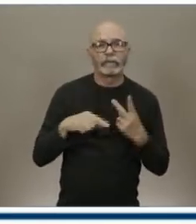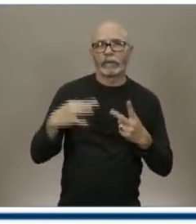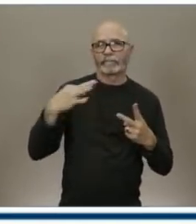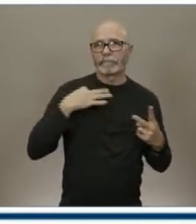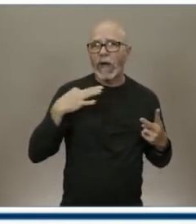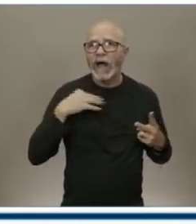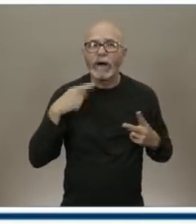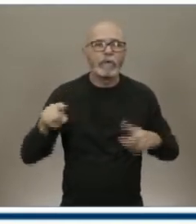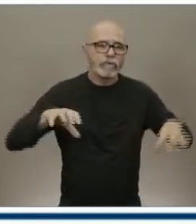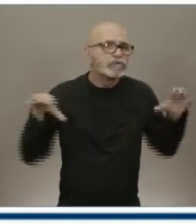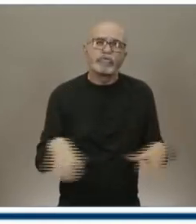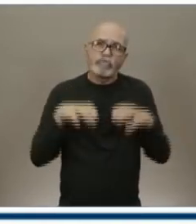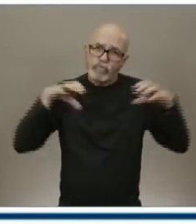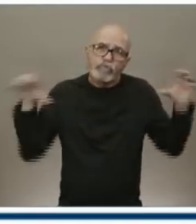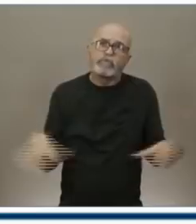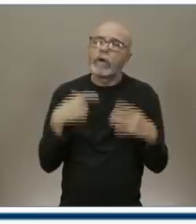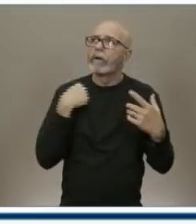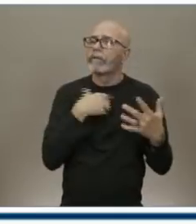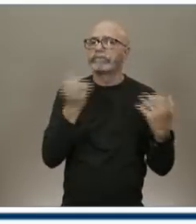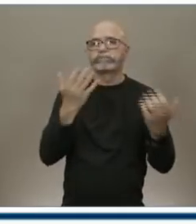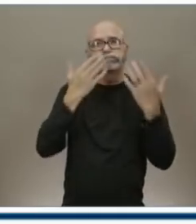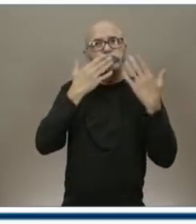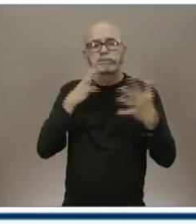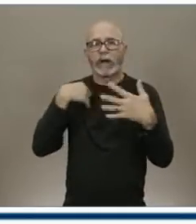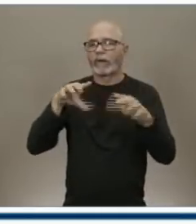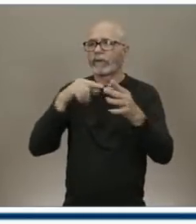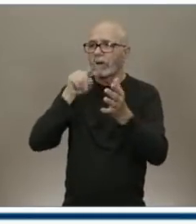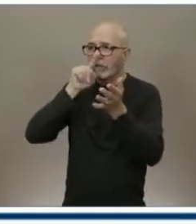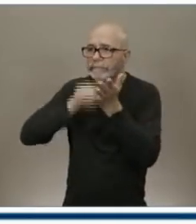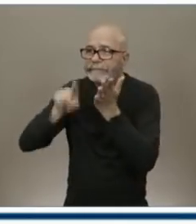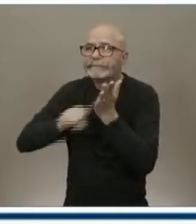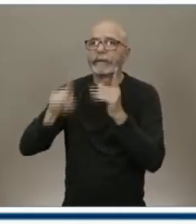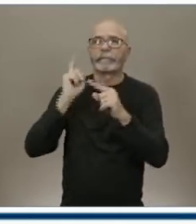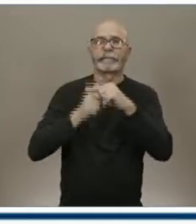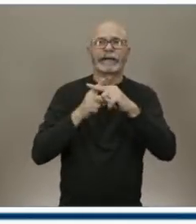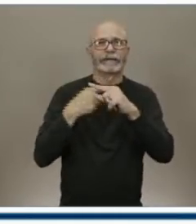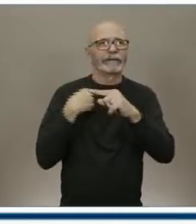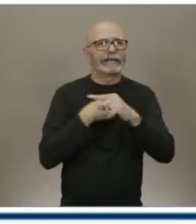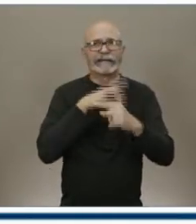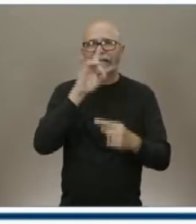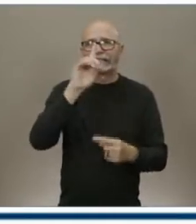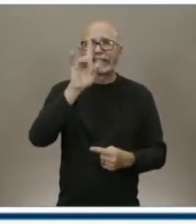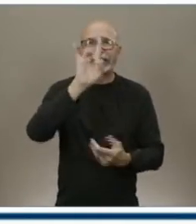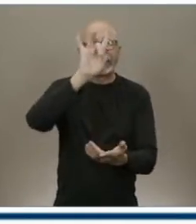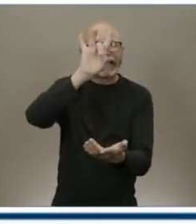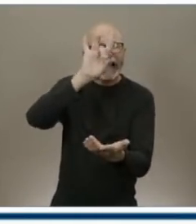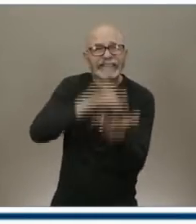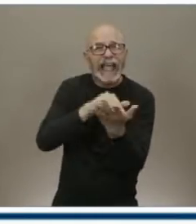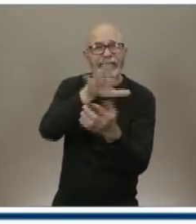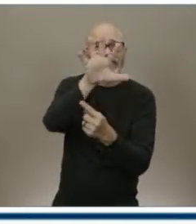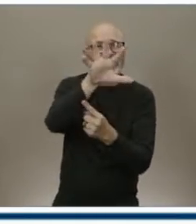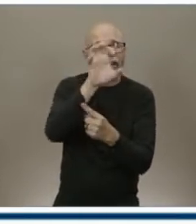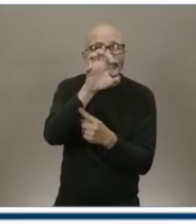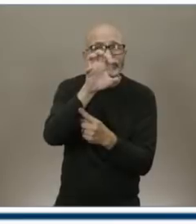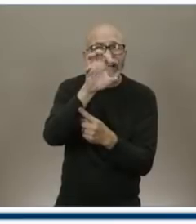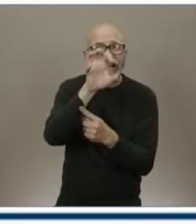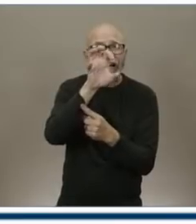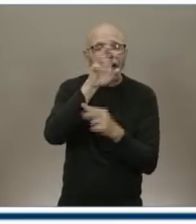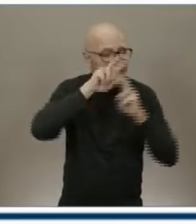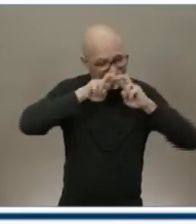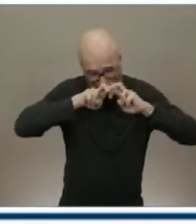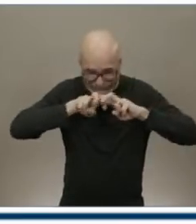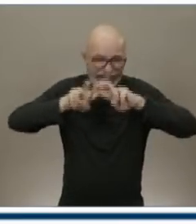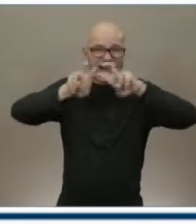at our rapid pop-up sites have done another 8,500 tests. So I continue to encourage